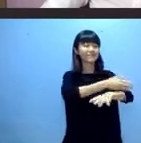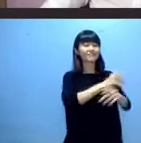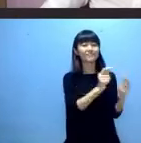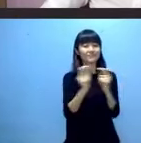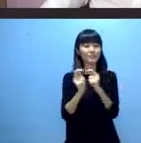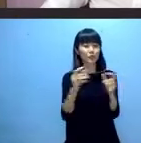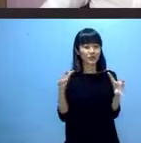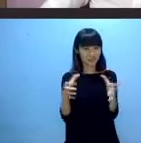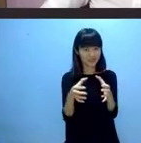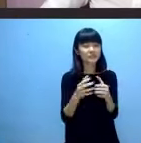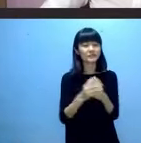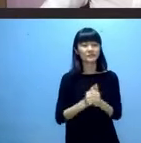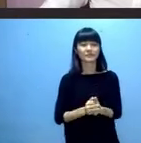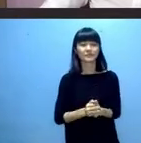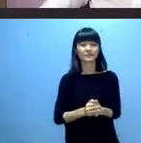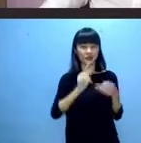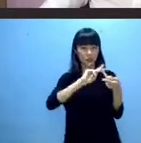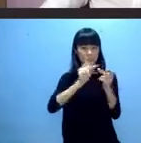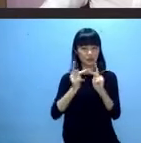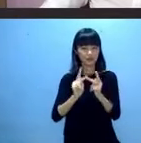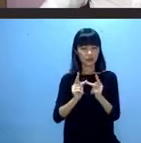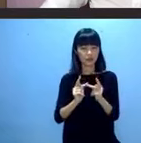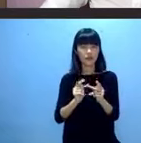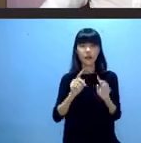in this partnership. But I think at the beginning,